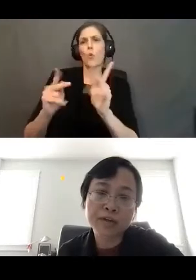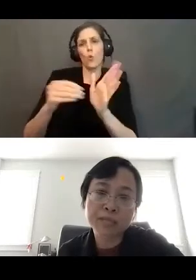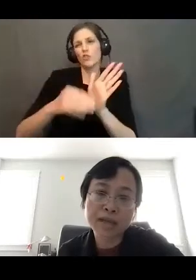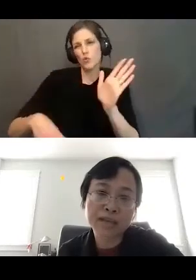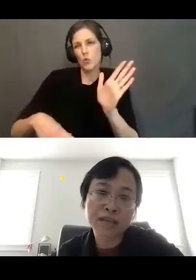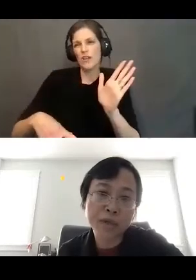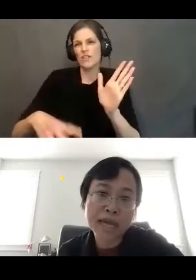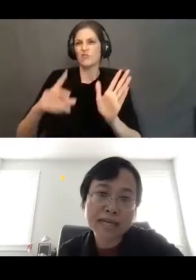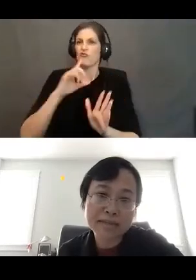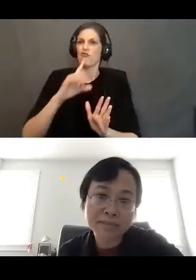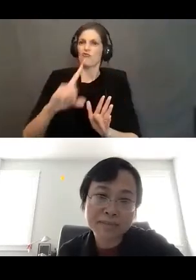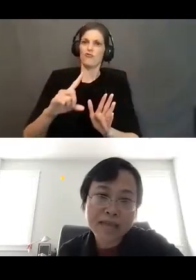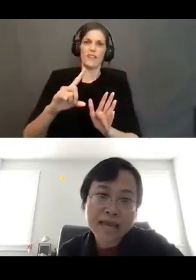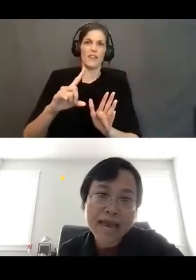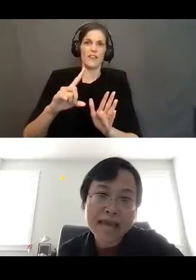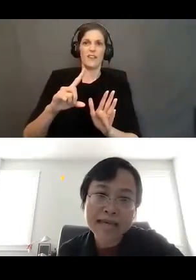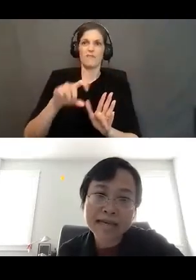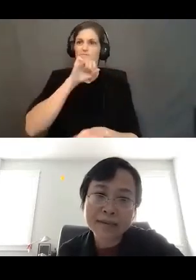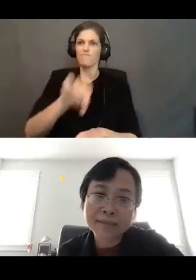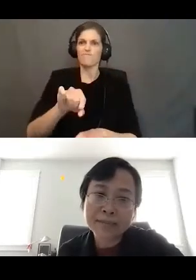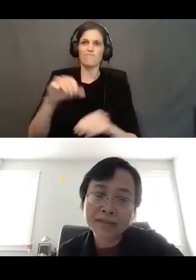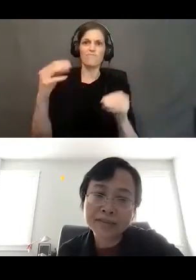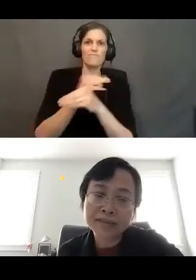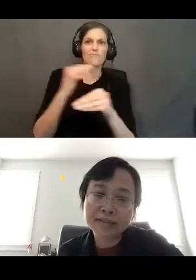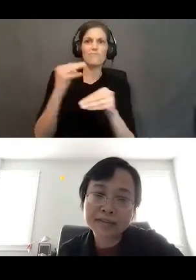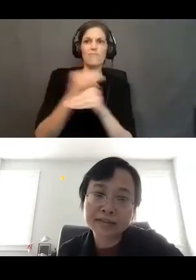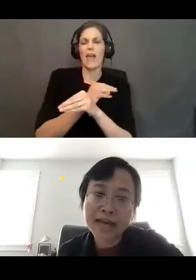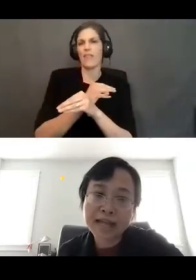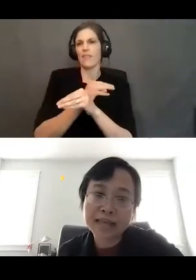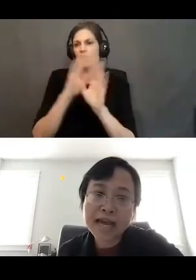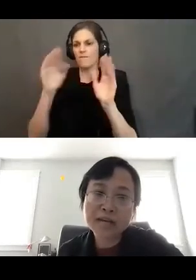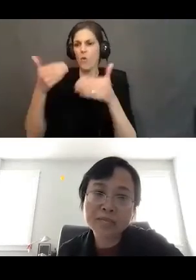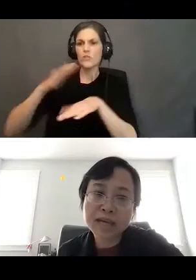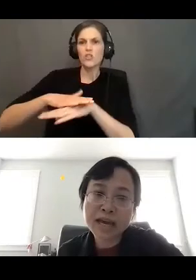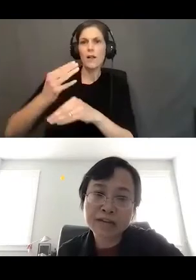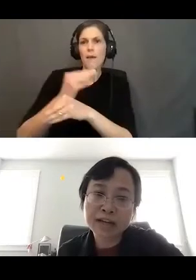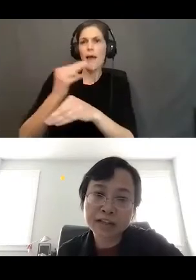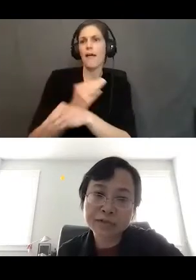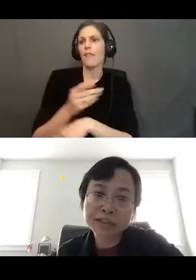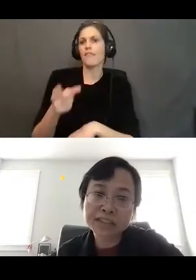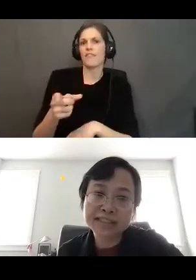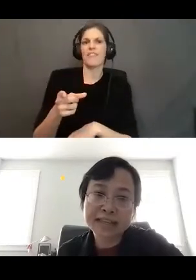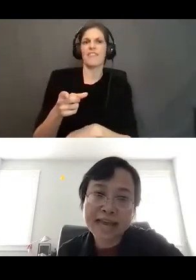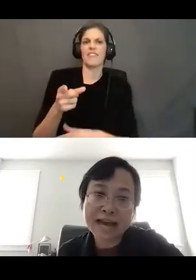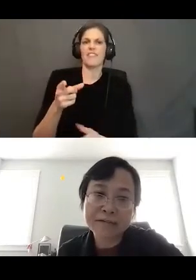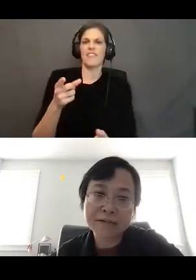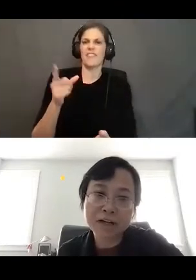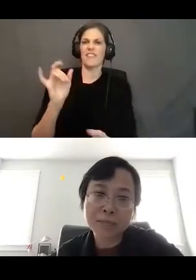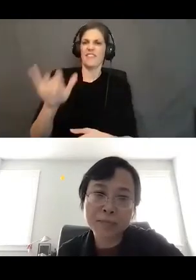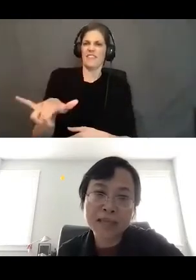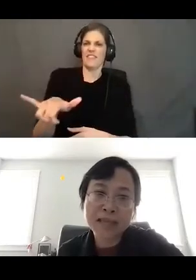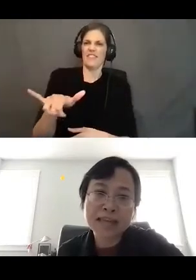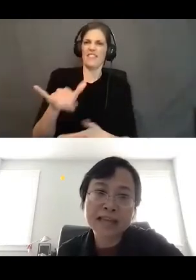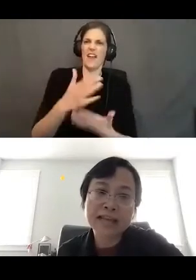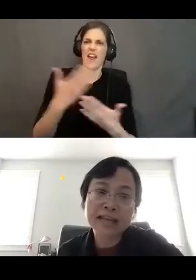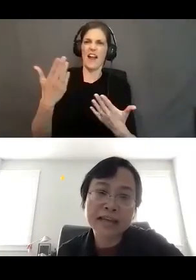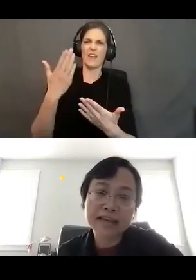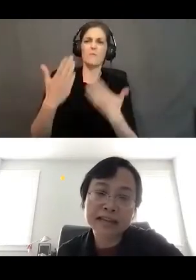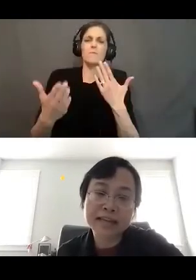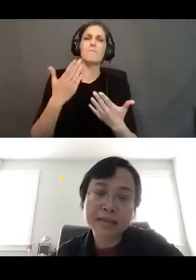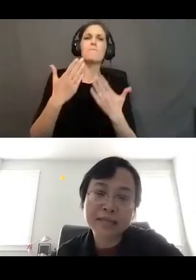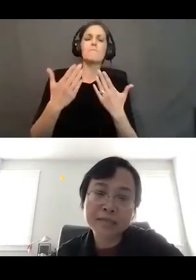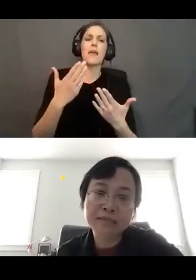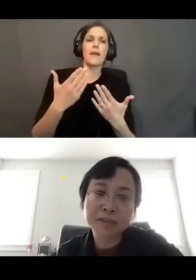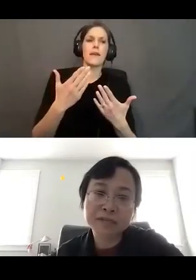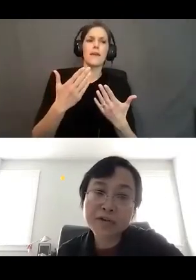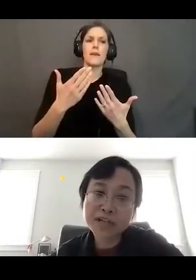very math oriented, and the item may have characteristics that have